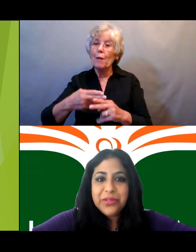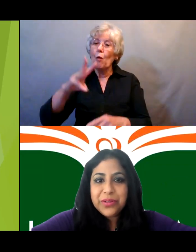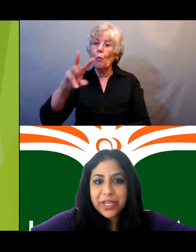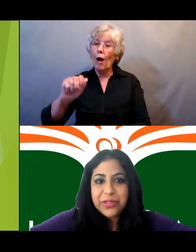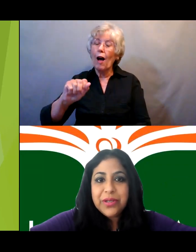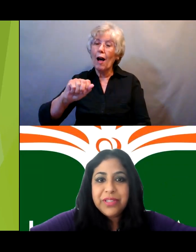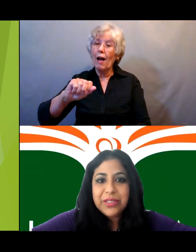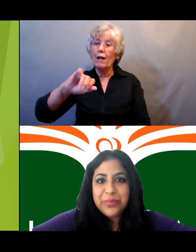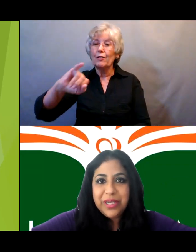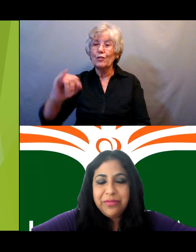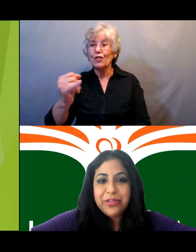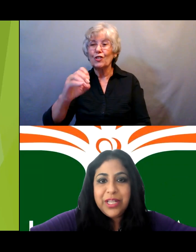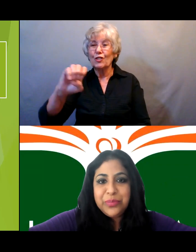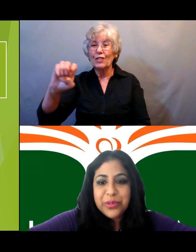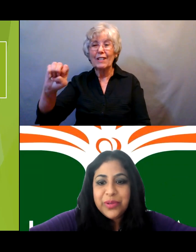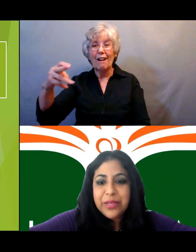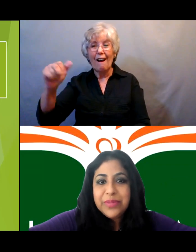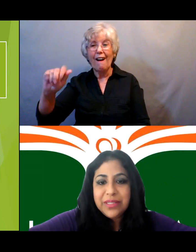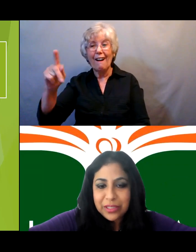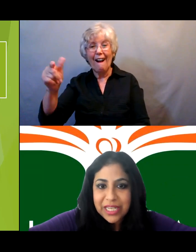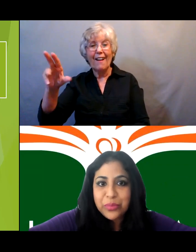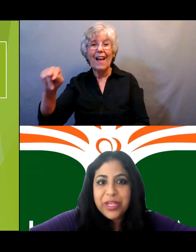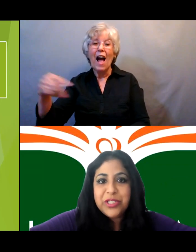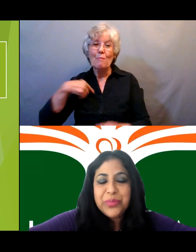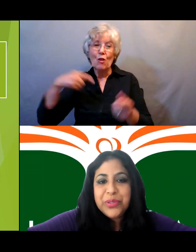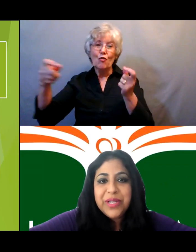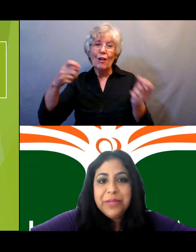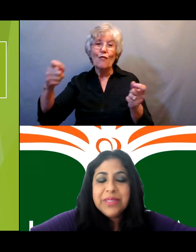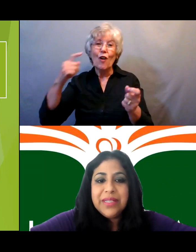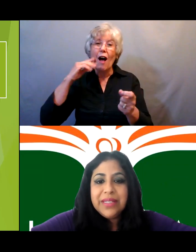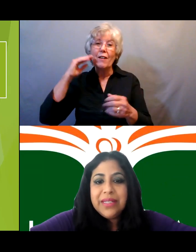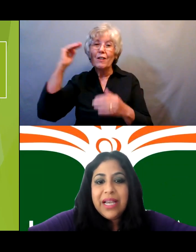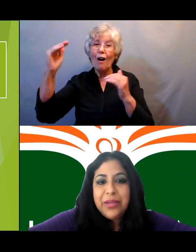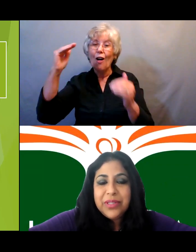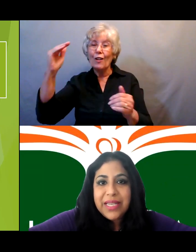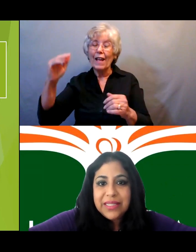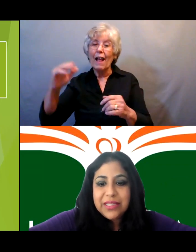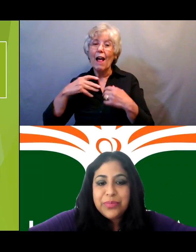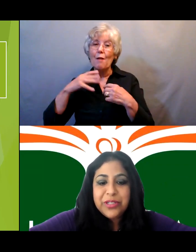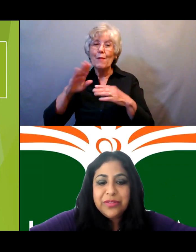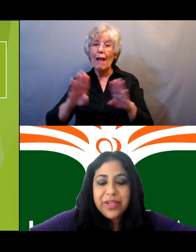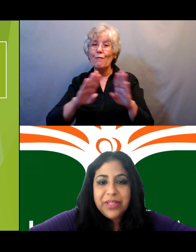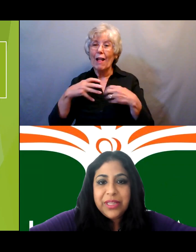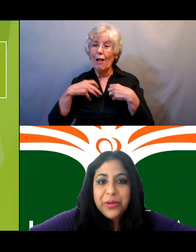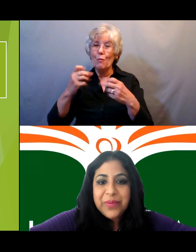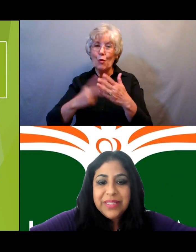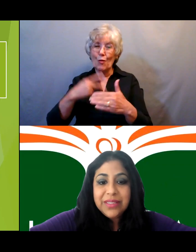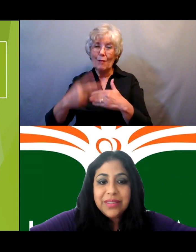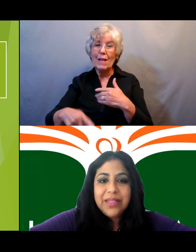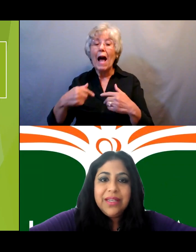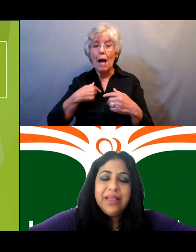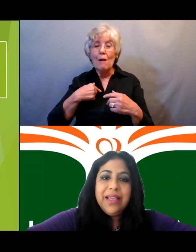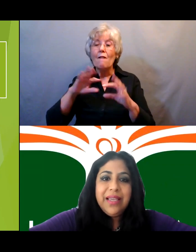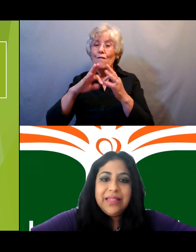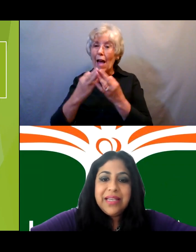I'm a Senior Director of Adult Behavioral Health Programs, Adult Outpatient Programs. I'm a licensed marriage family